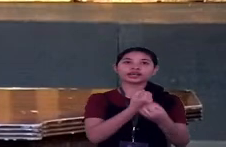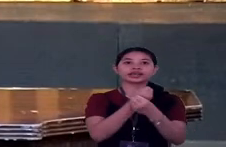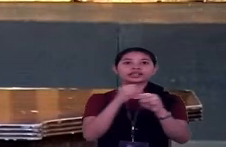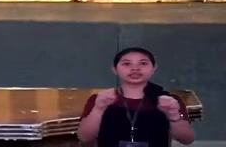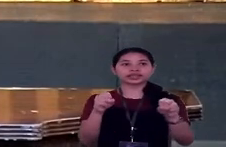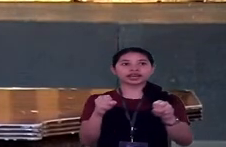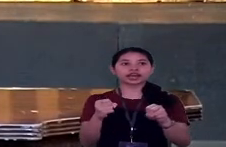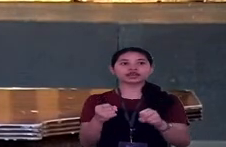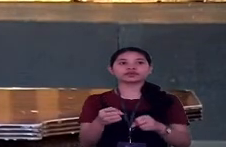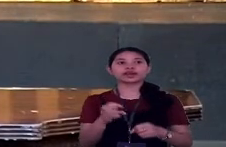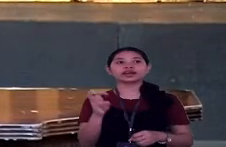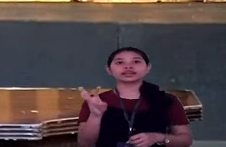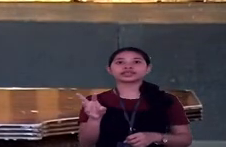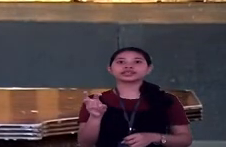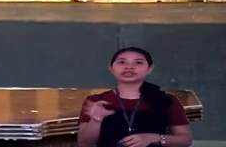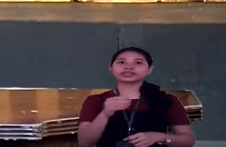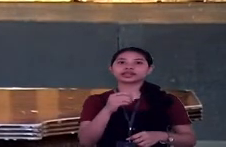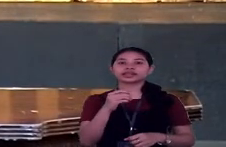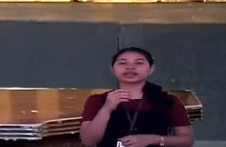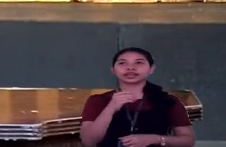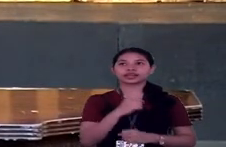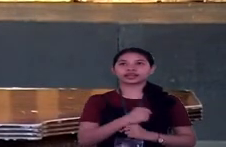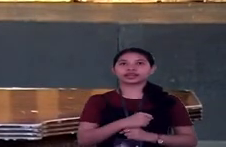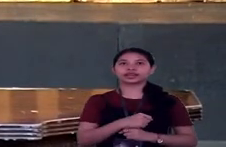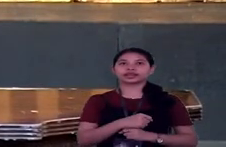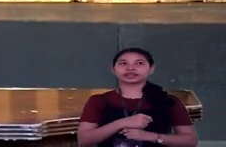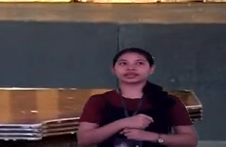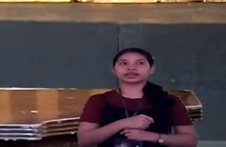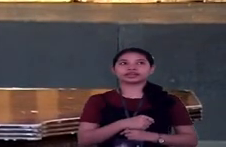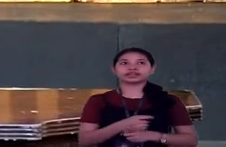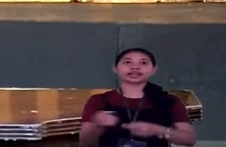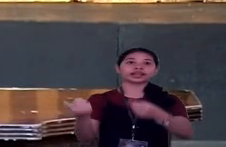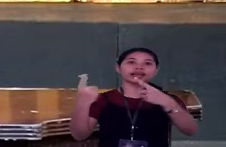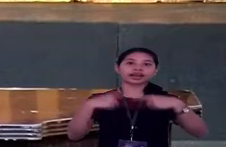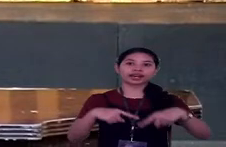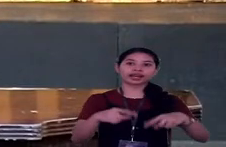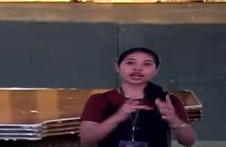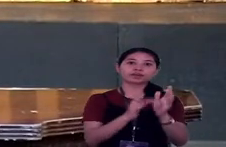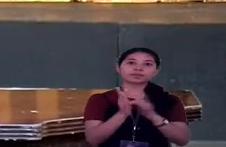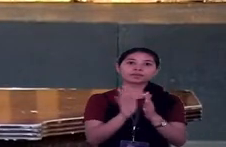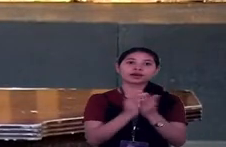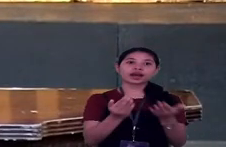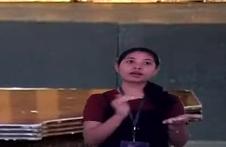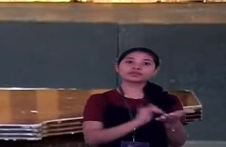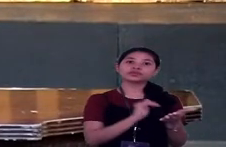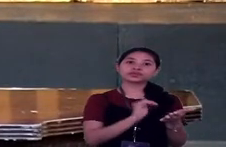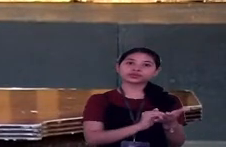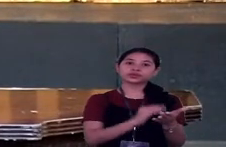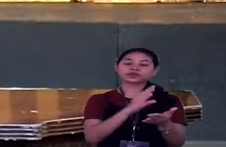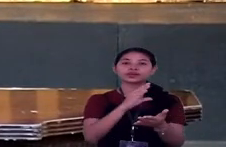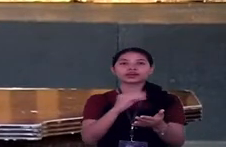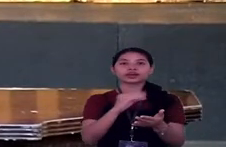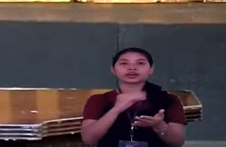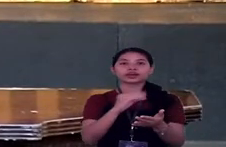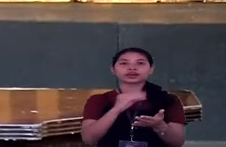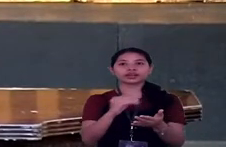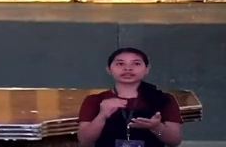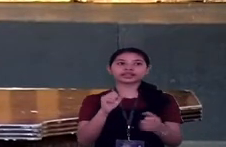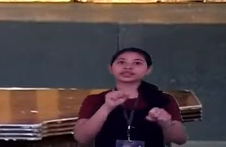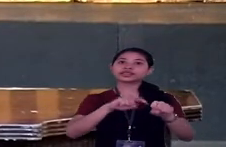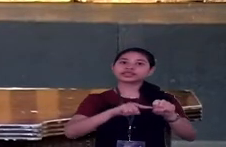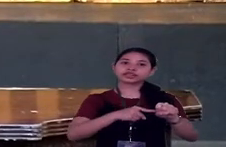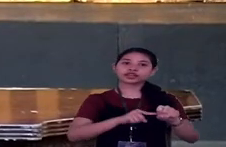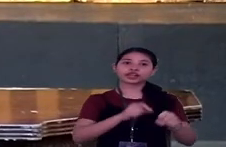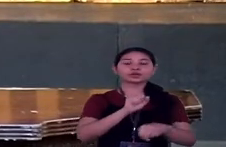16, enrolled in our Bible College here in Katipunan, Cebu. And graduated and started work in Basayan